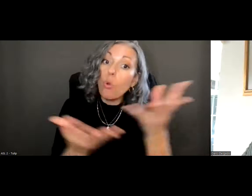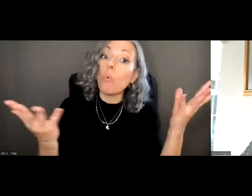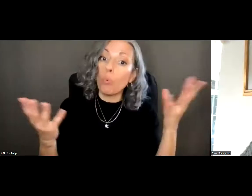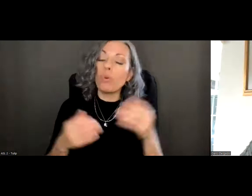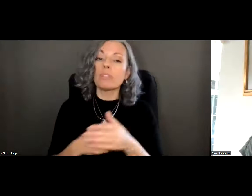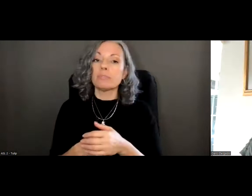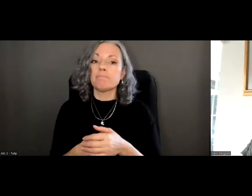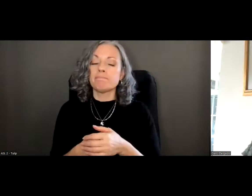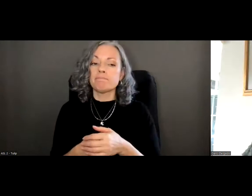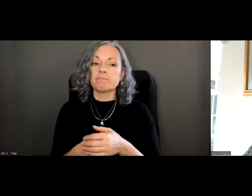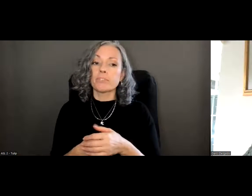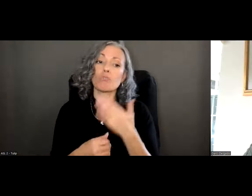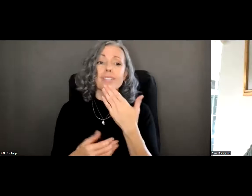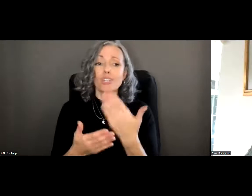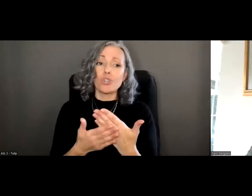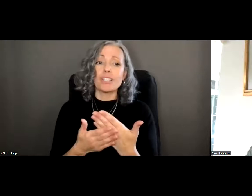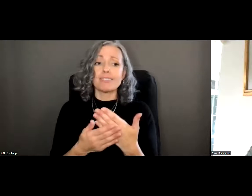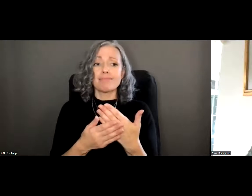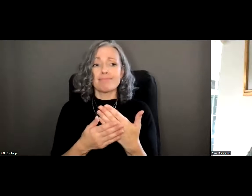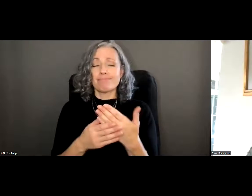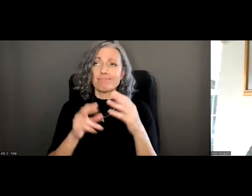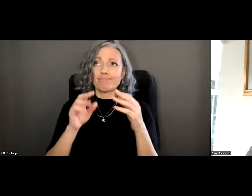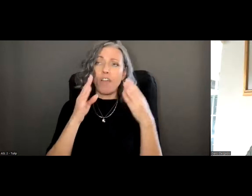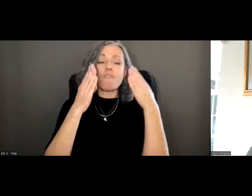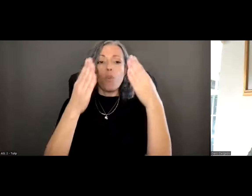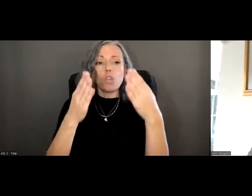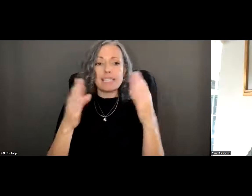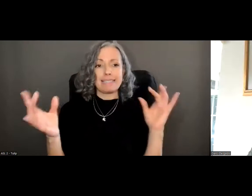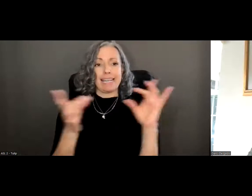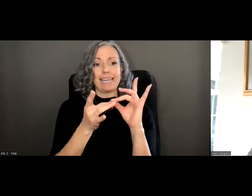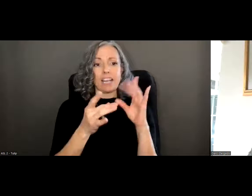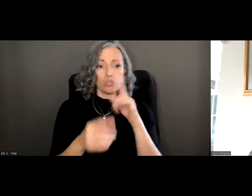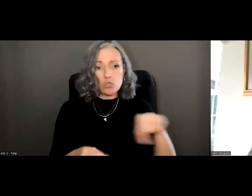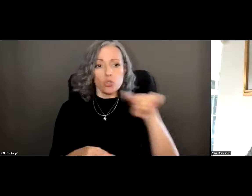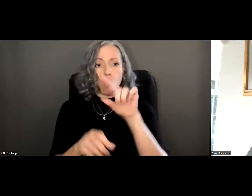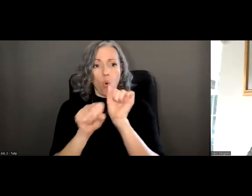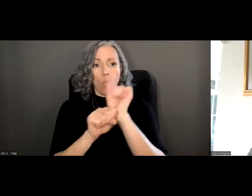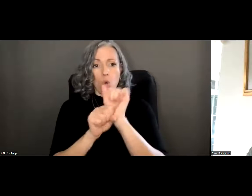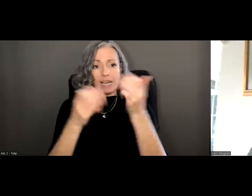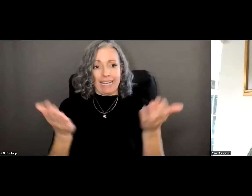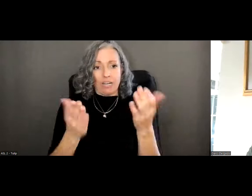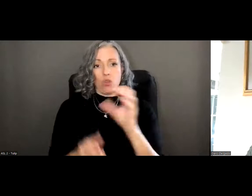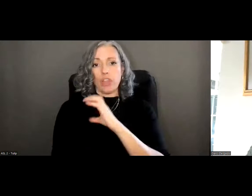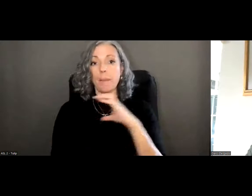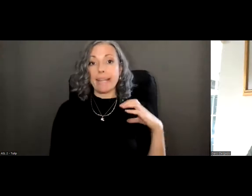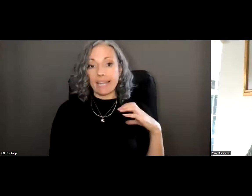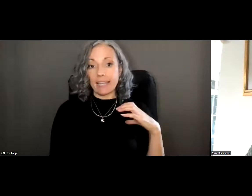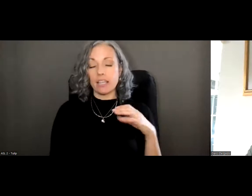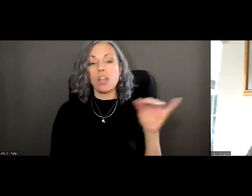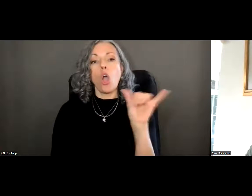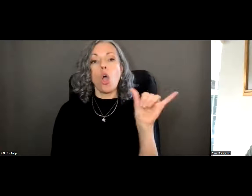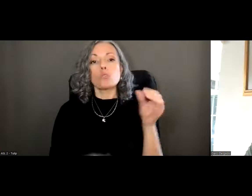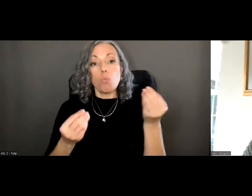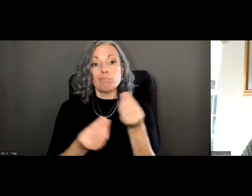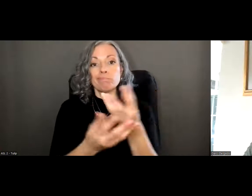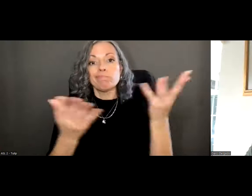as good practices and highlights that connect to the work that you all do on this committee. I also want to